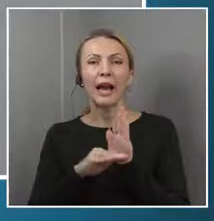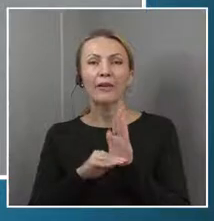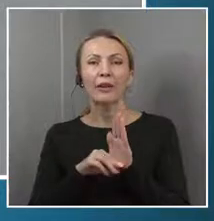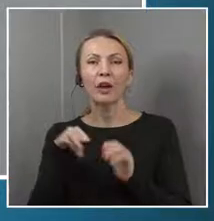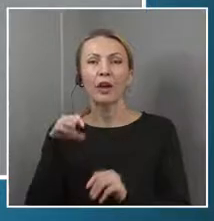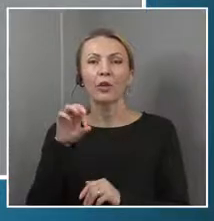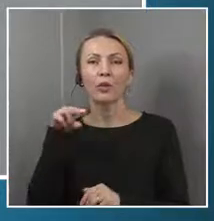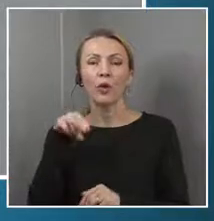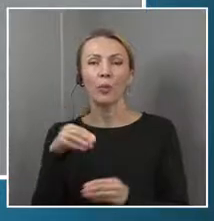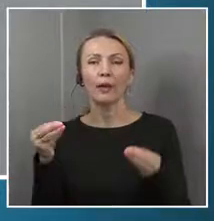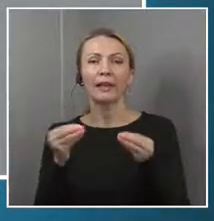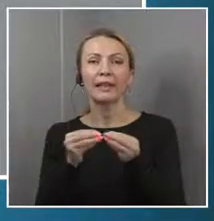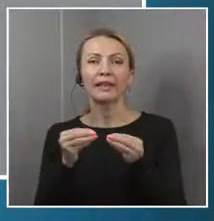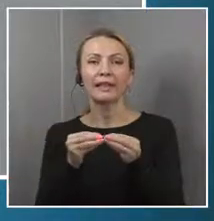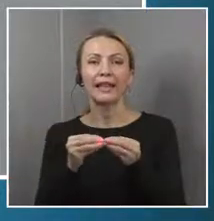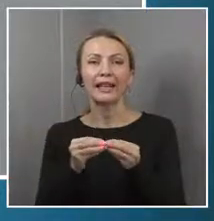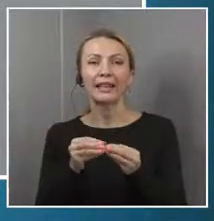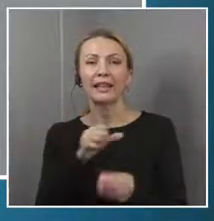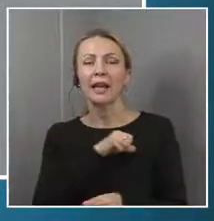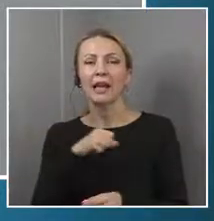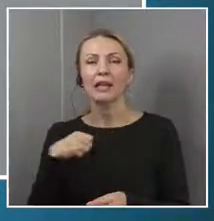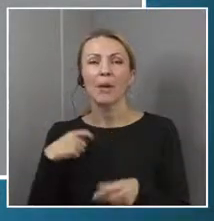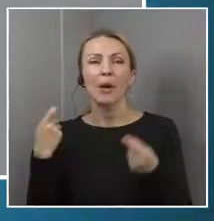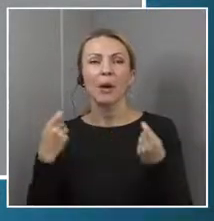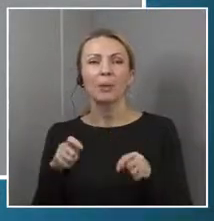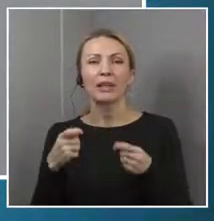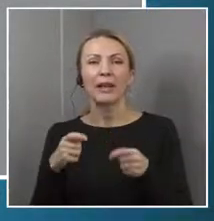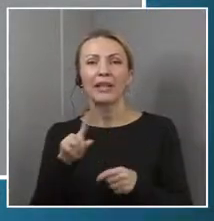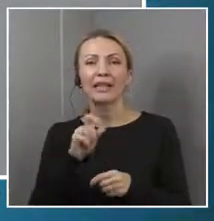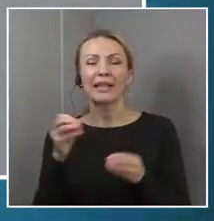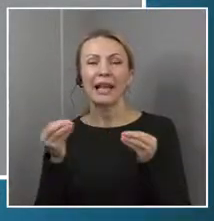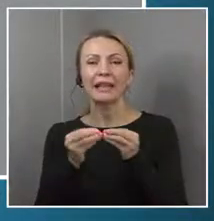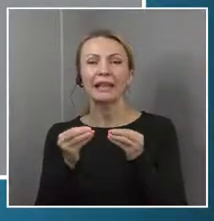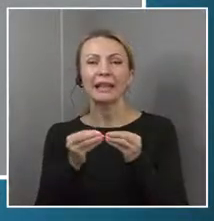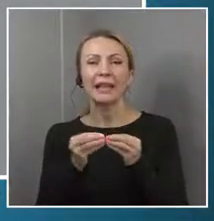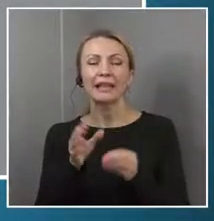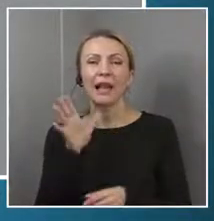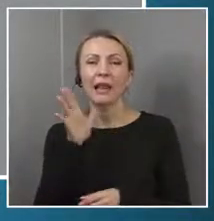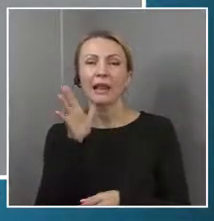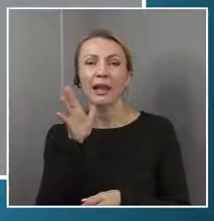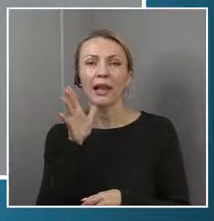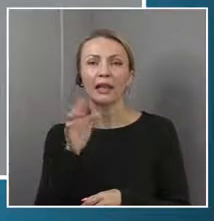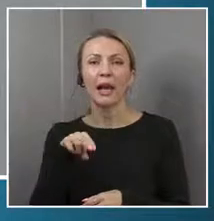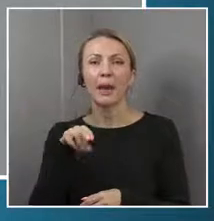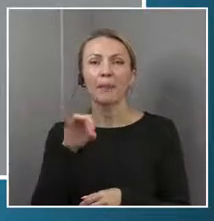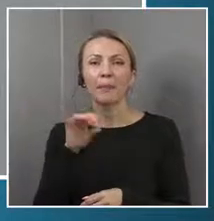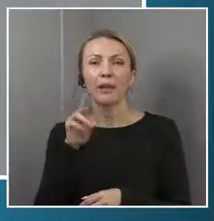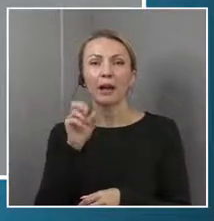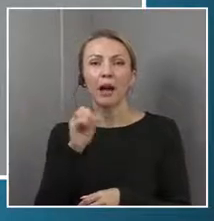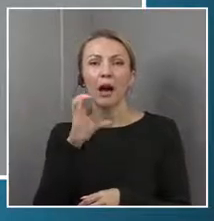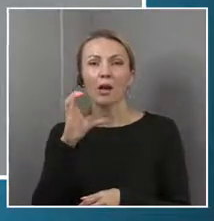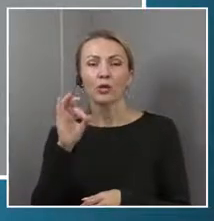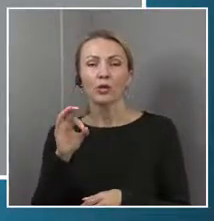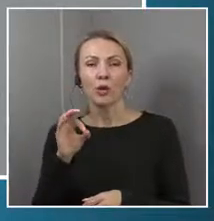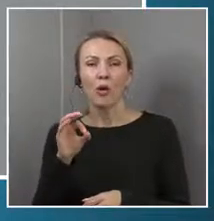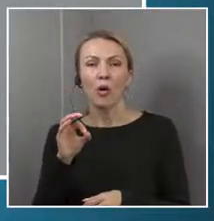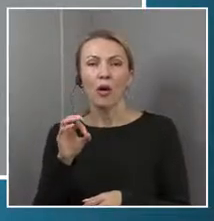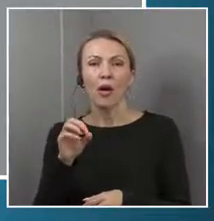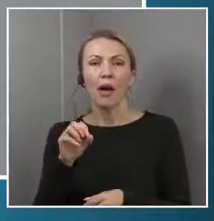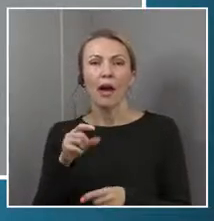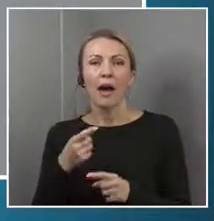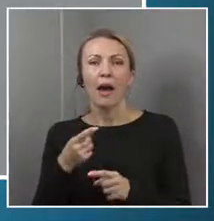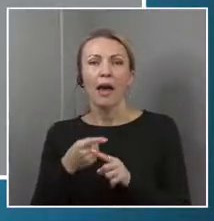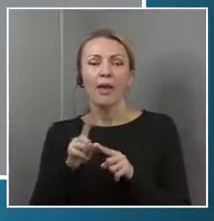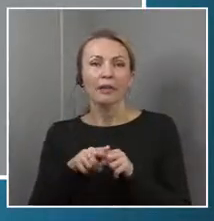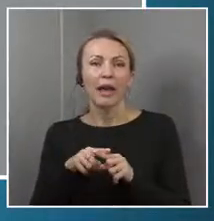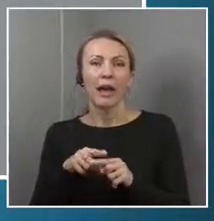I even made a list of top 10 best-selling artists for the past 10 years.